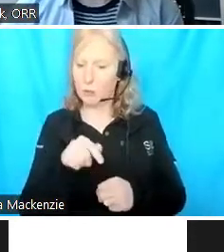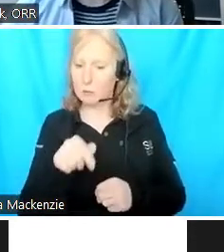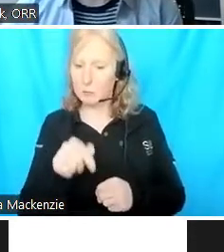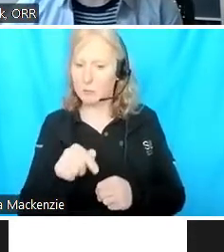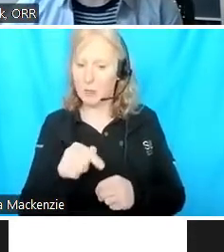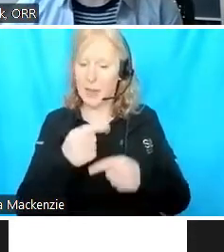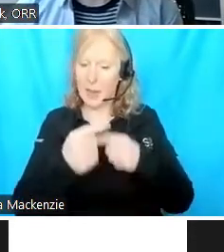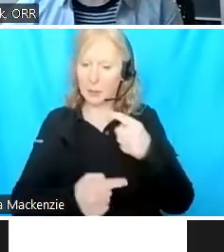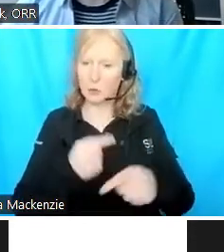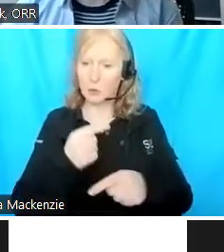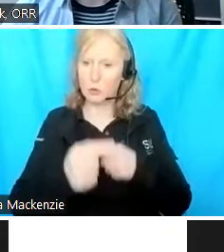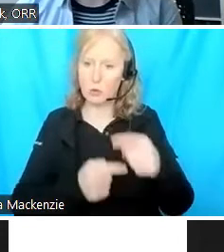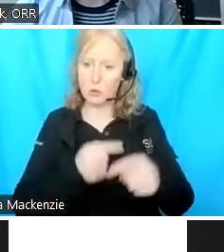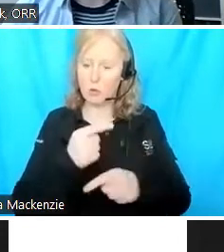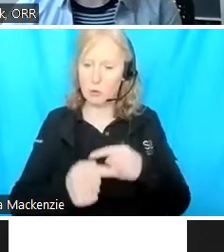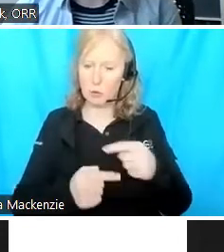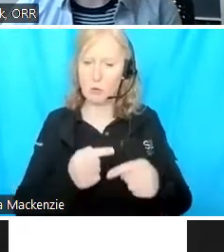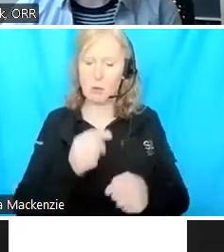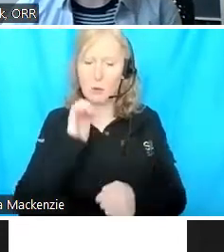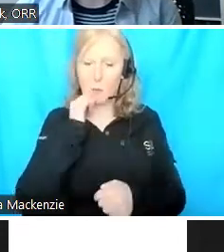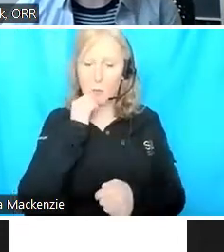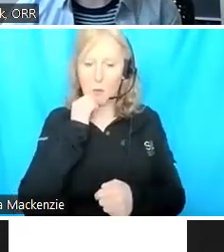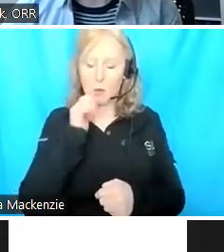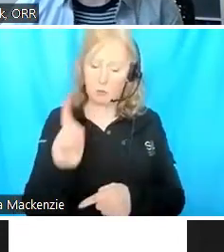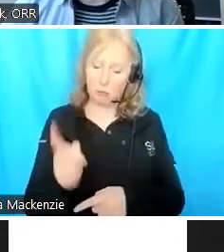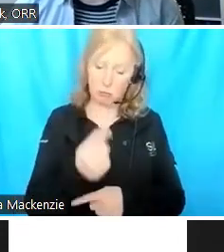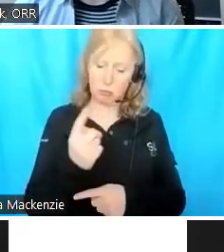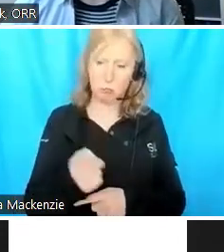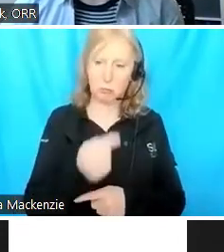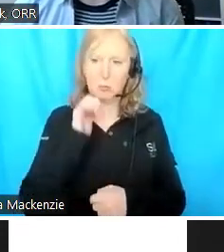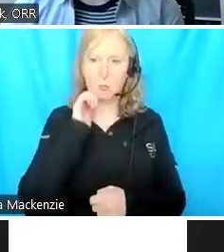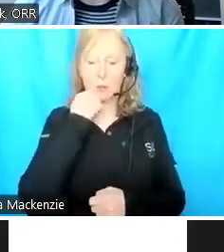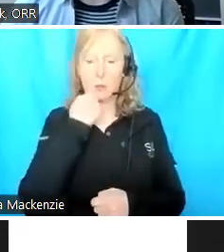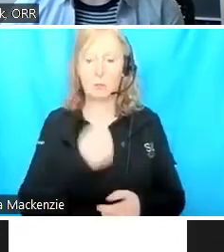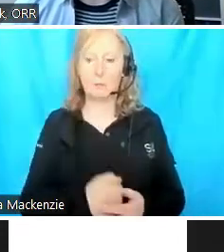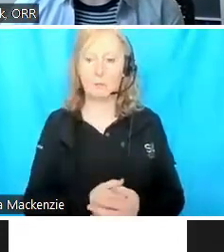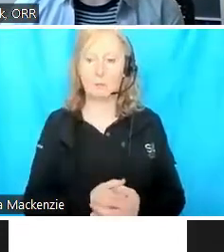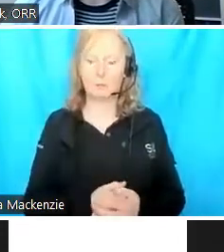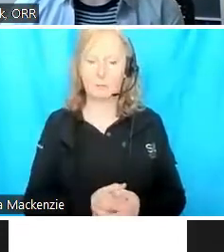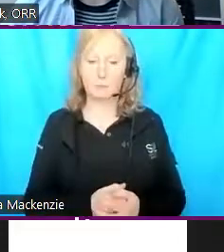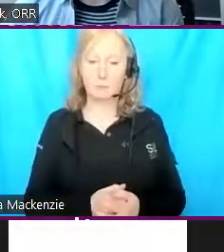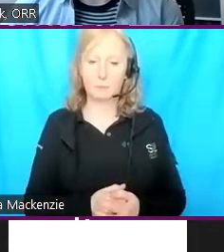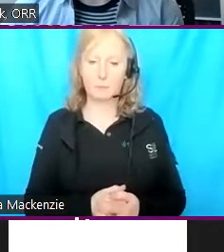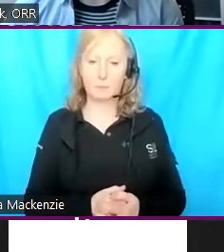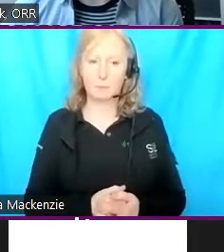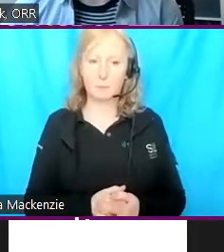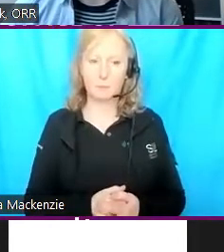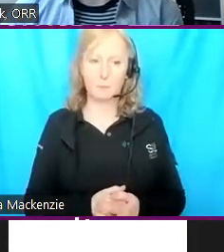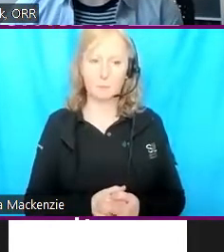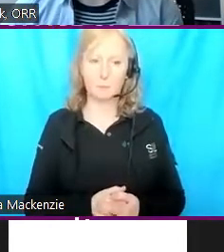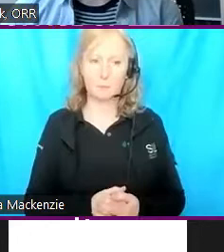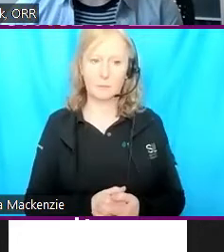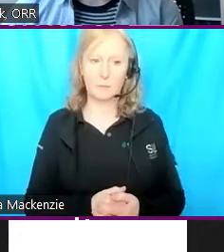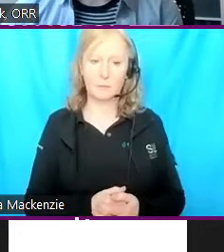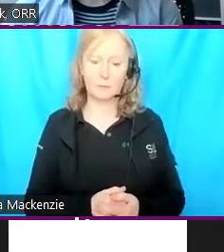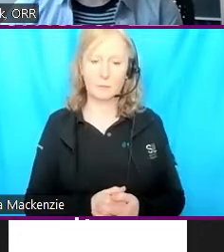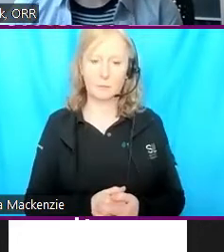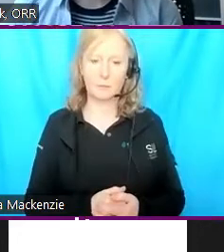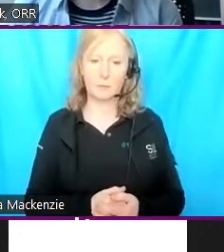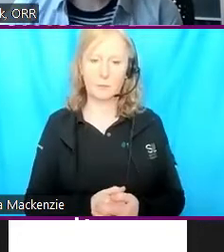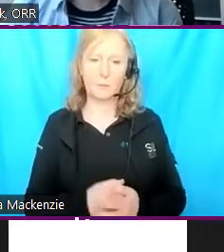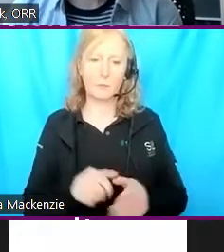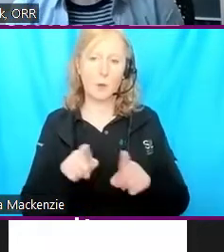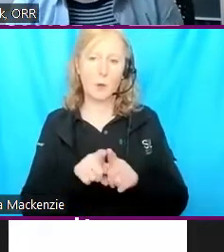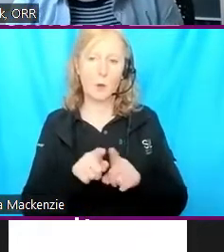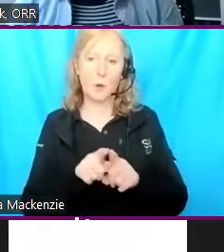basis. So we continue to hold them to account via that route as well. And finally, I'm just going to